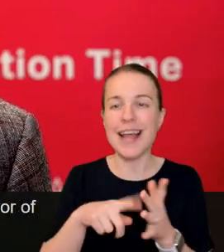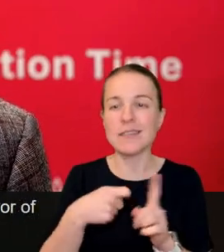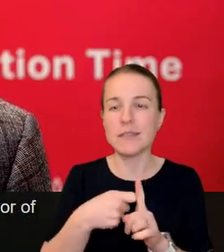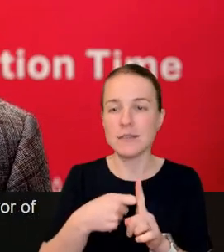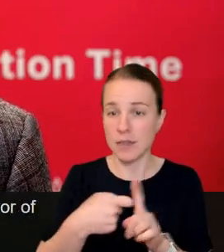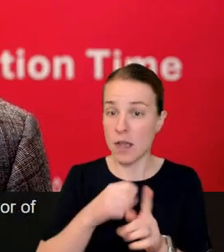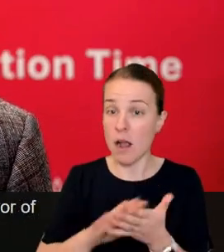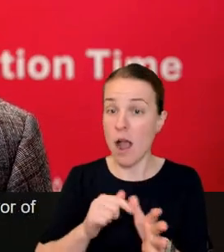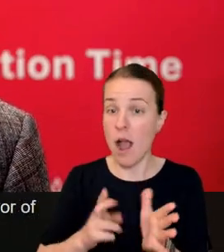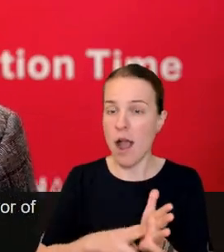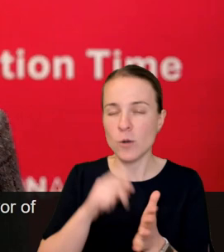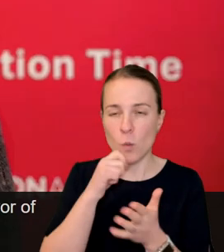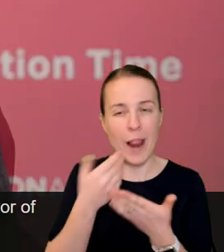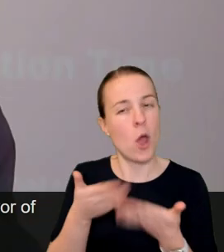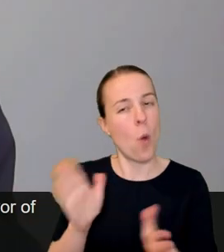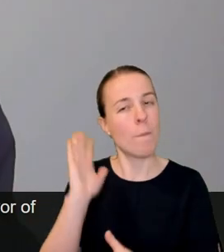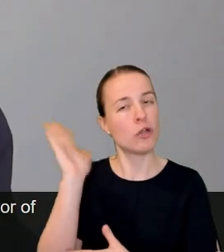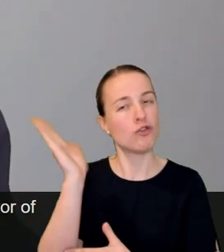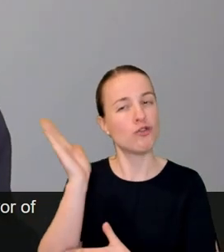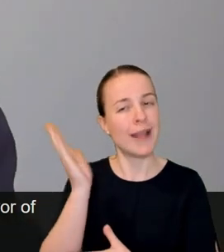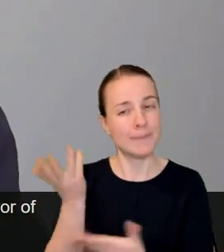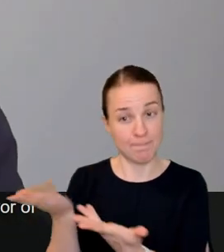address. Mr. Mayor.